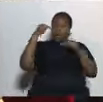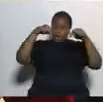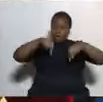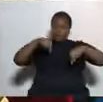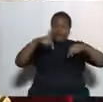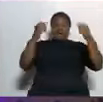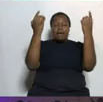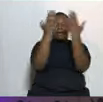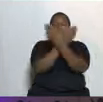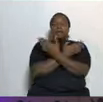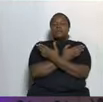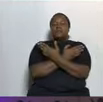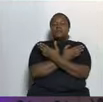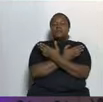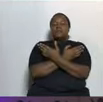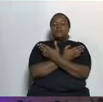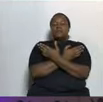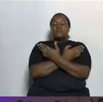Tonight,